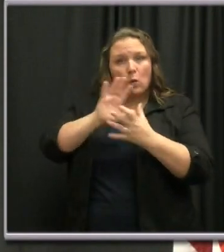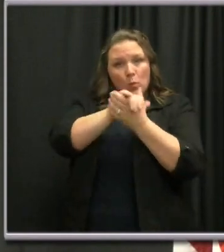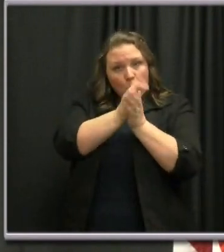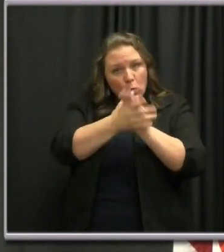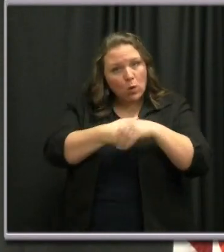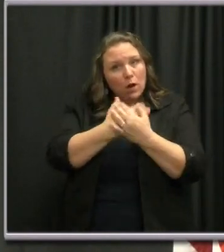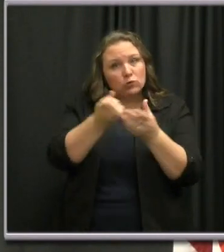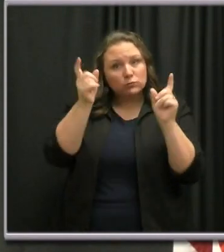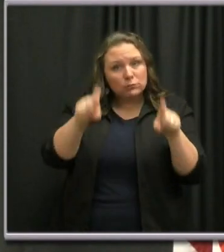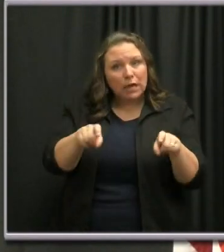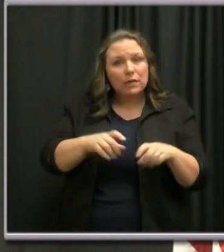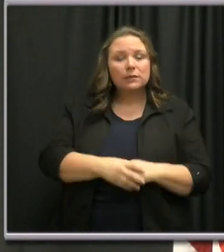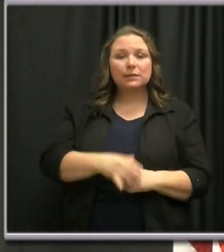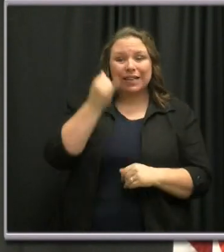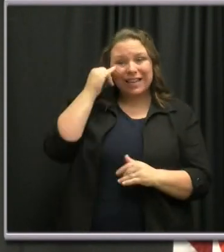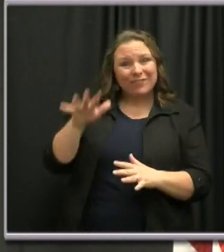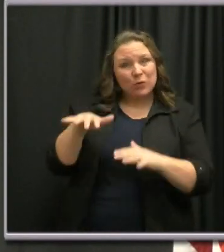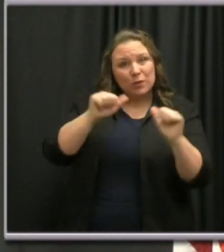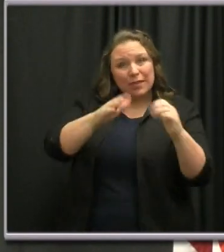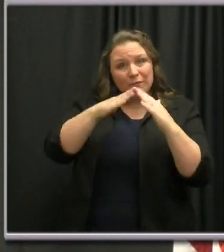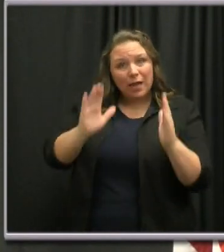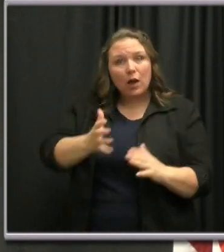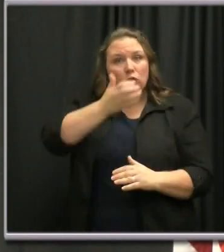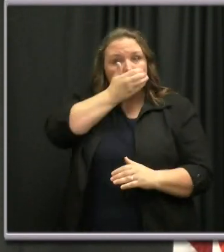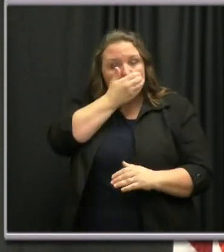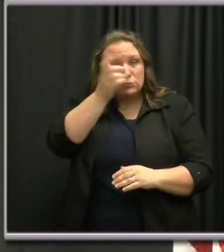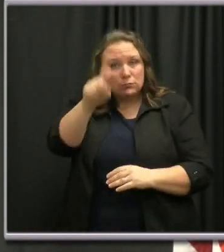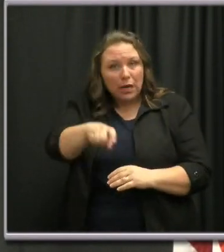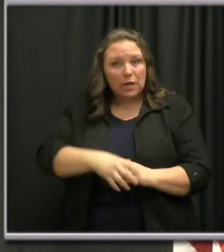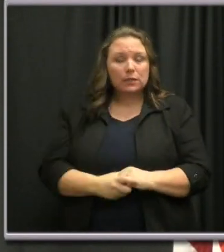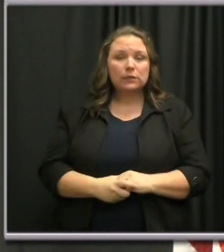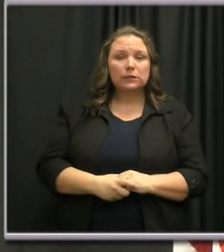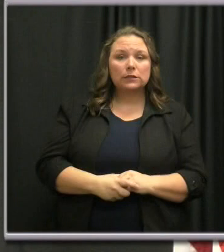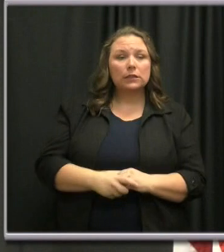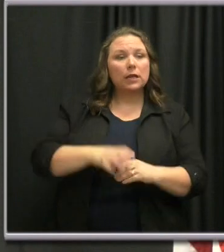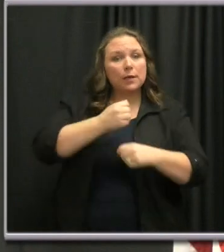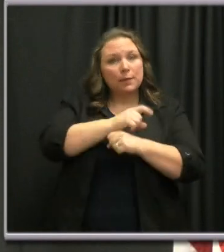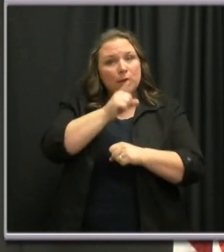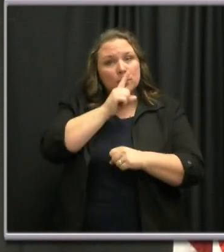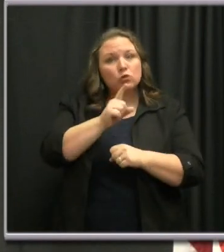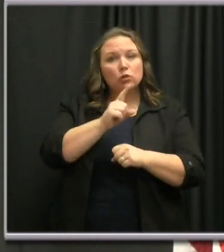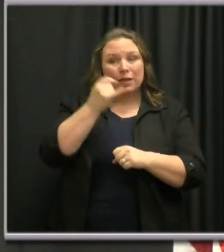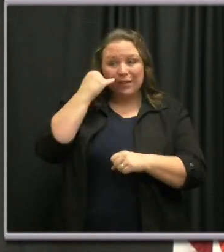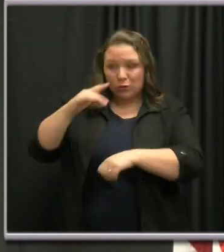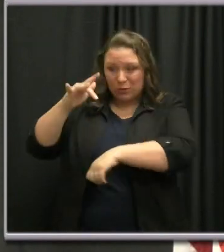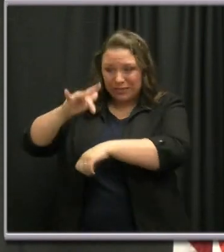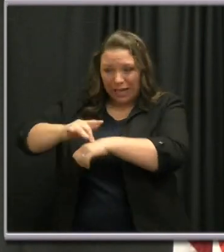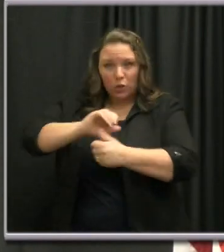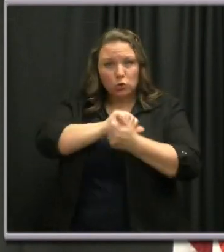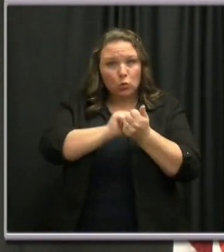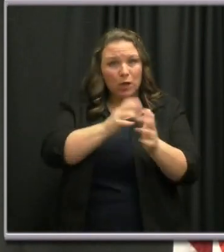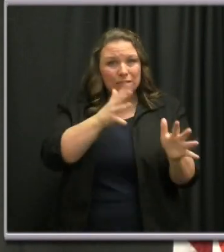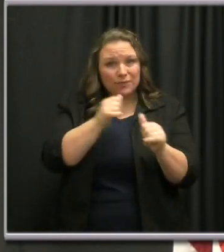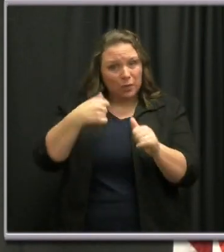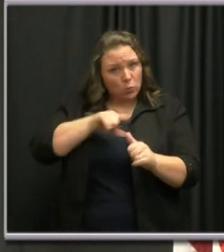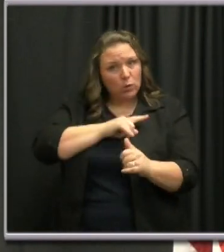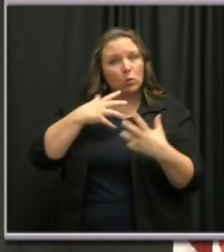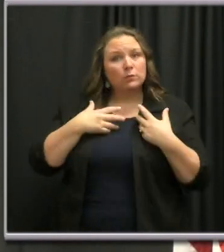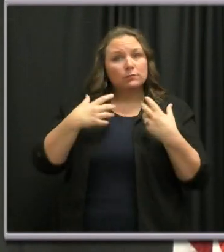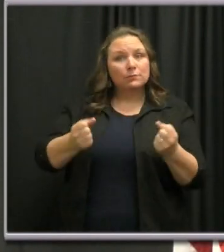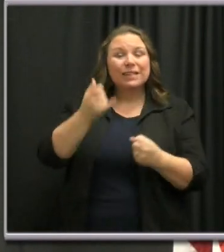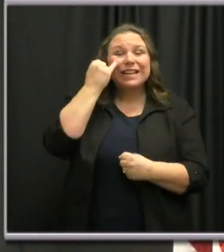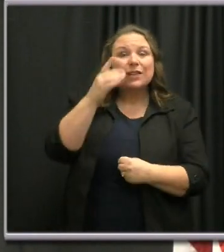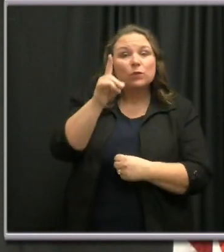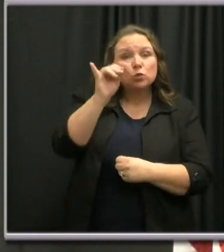frequently, wear a face covering when you're out and about, make sure you sanitize, frequently touch surfaces, and we'll get through this. And if we